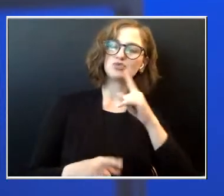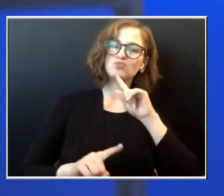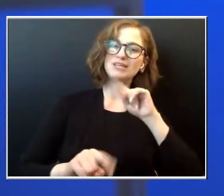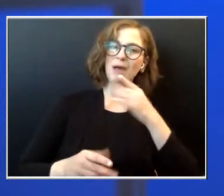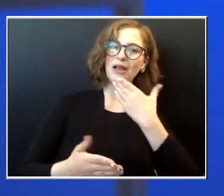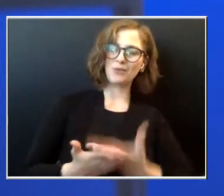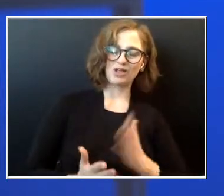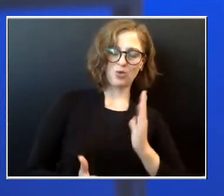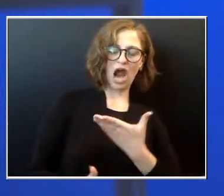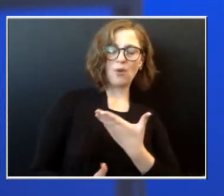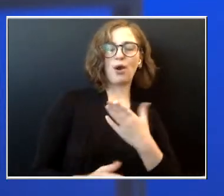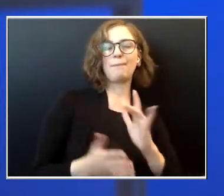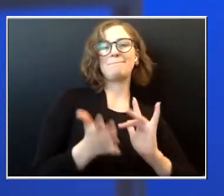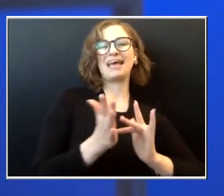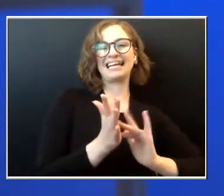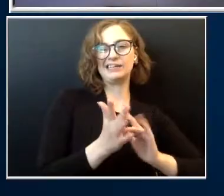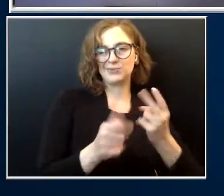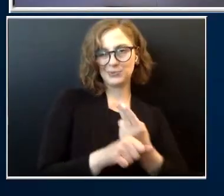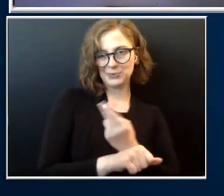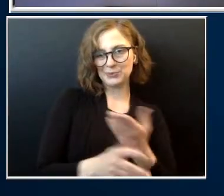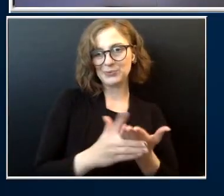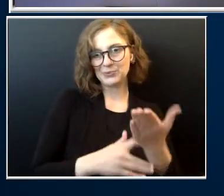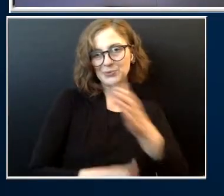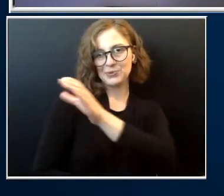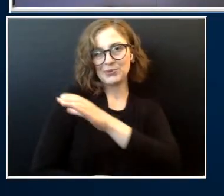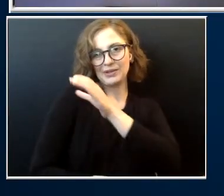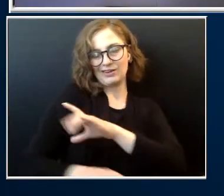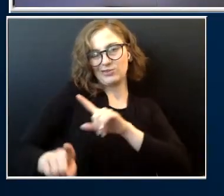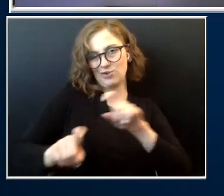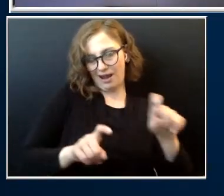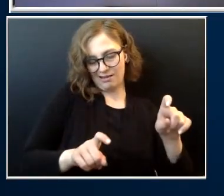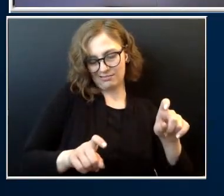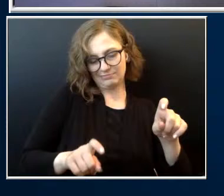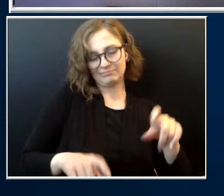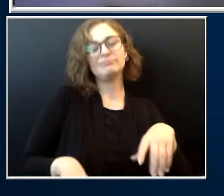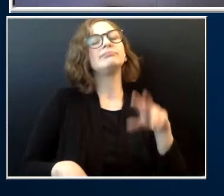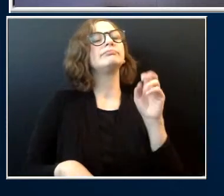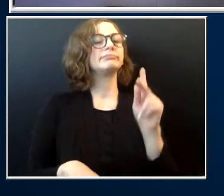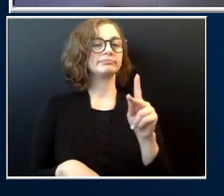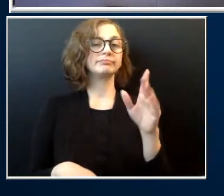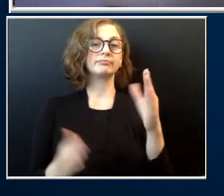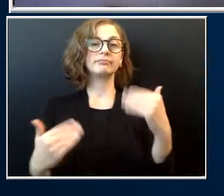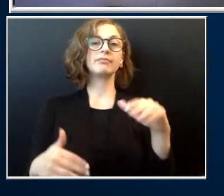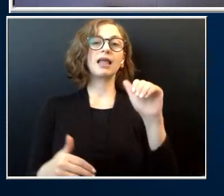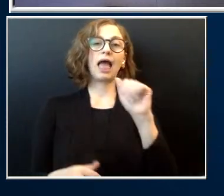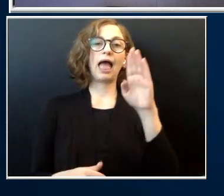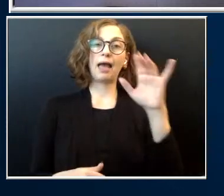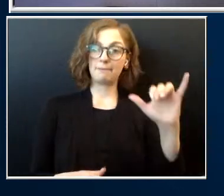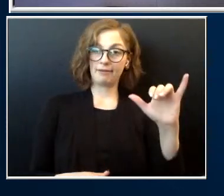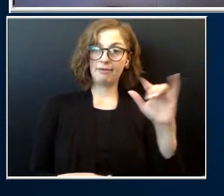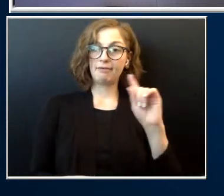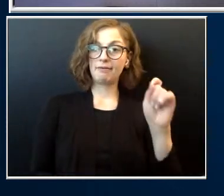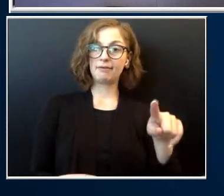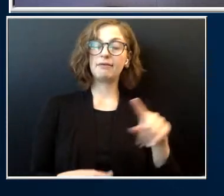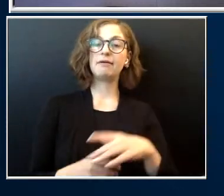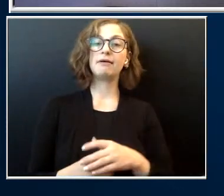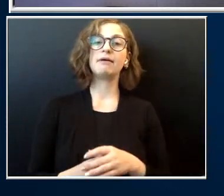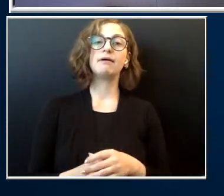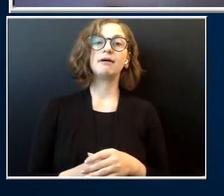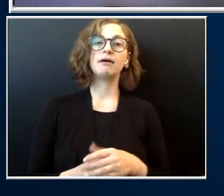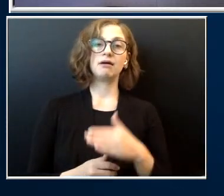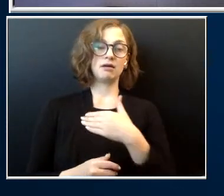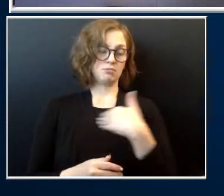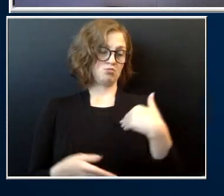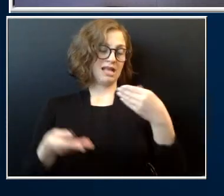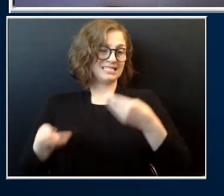clinical trials. Okay. Have a question from Abby. Abby wants to know, does breastfeeding reduce